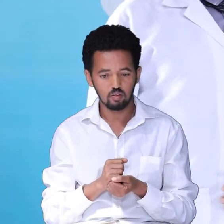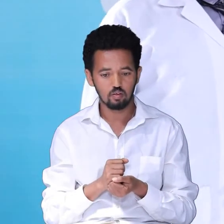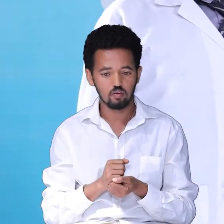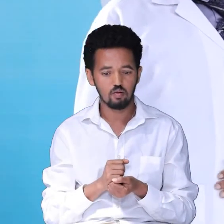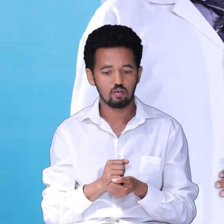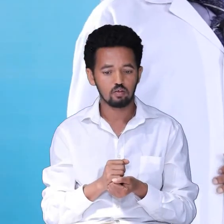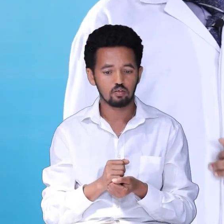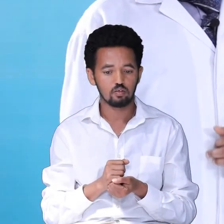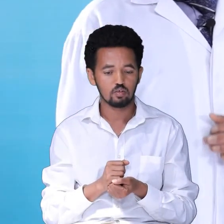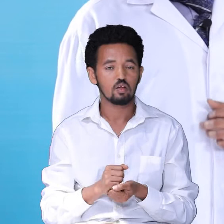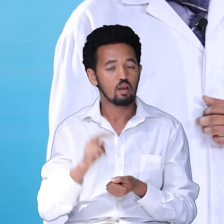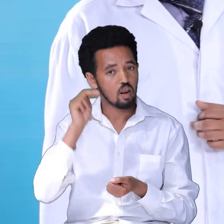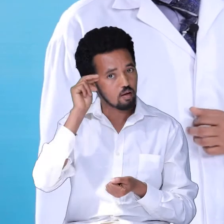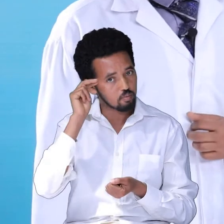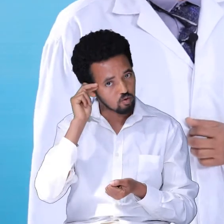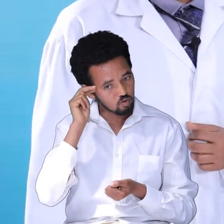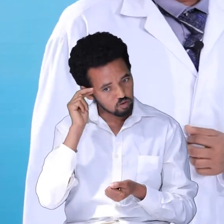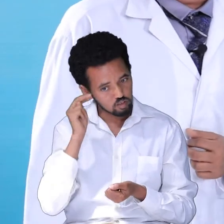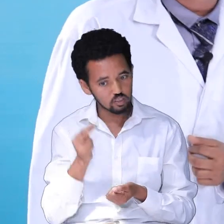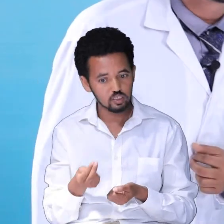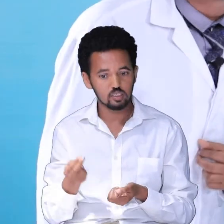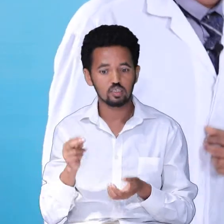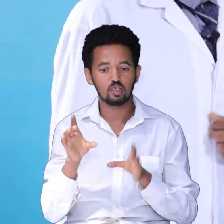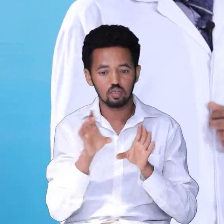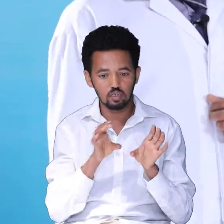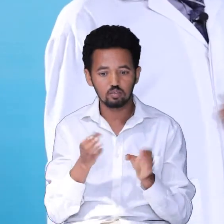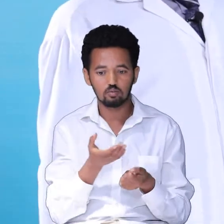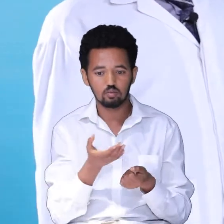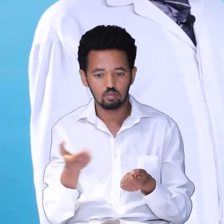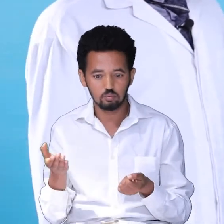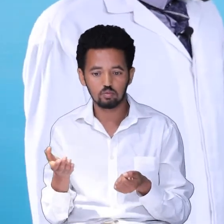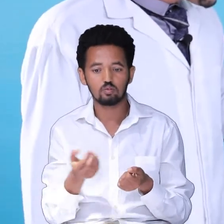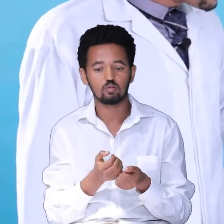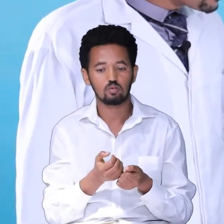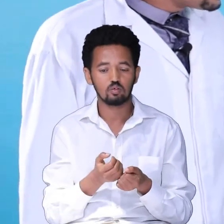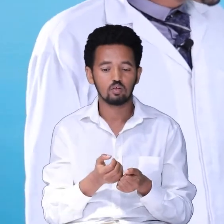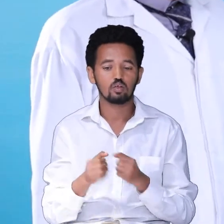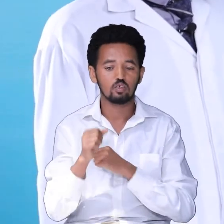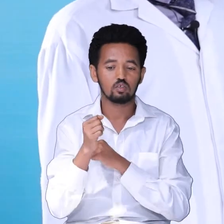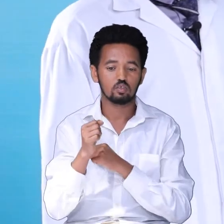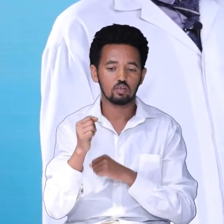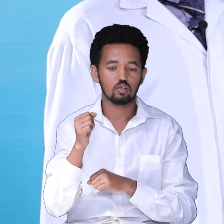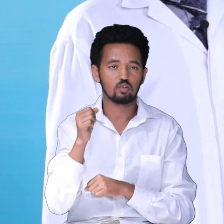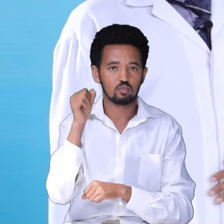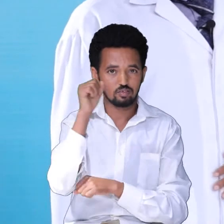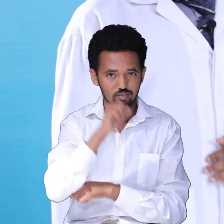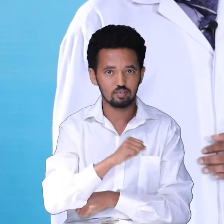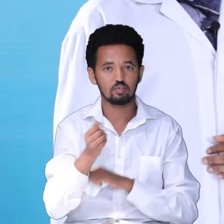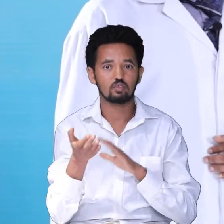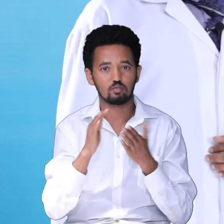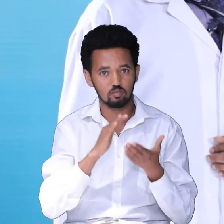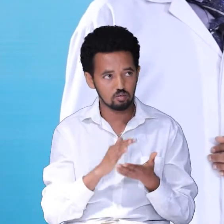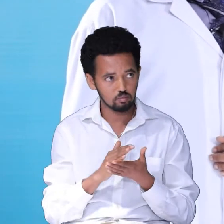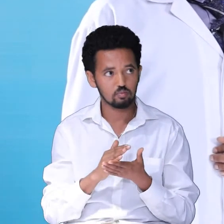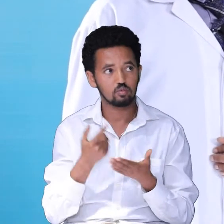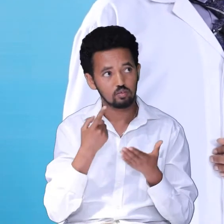serfdom. Napoleon abolished the serfdom and he introduced a new law. That law